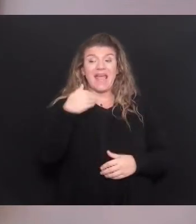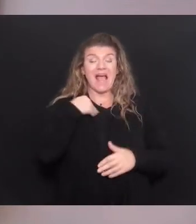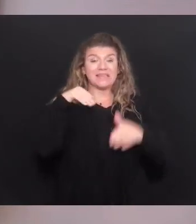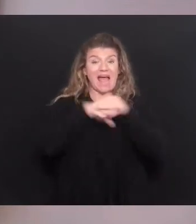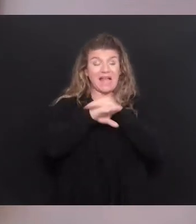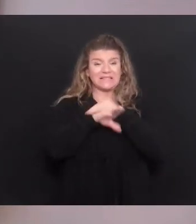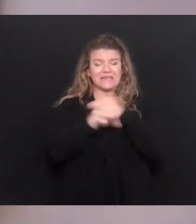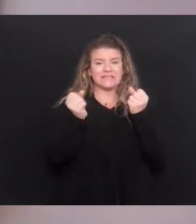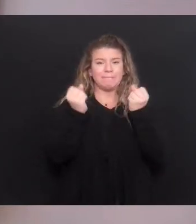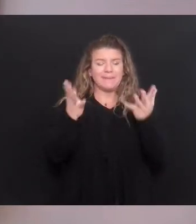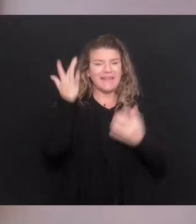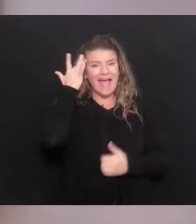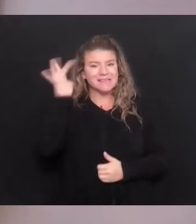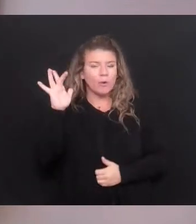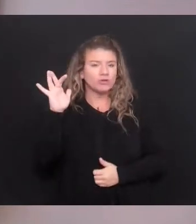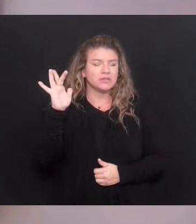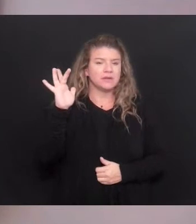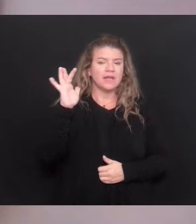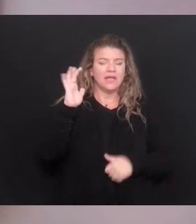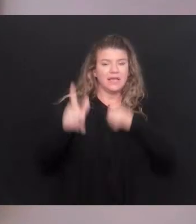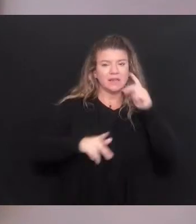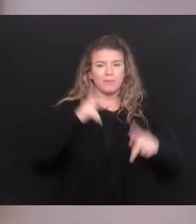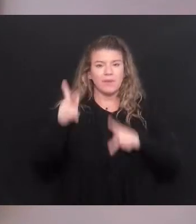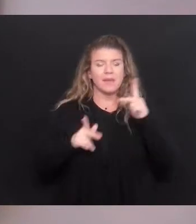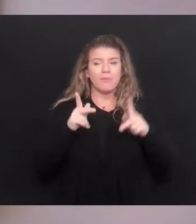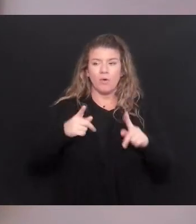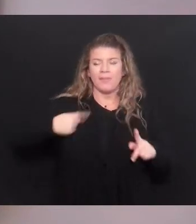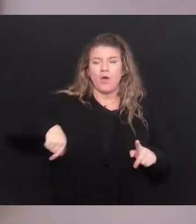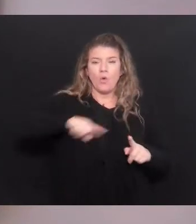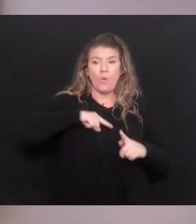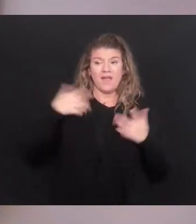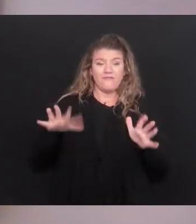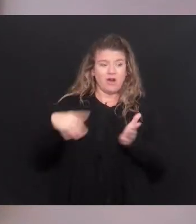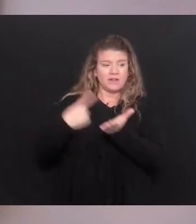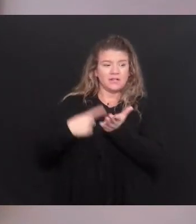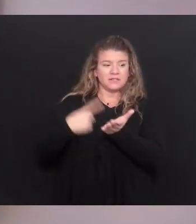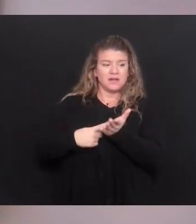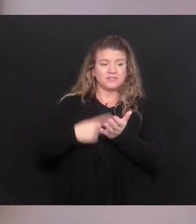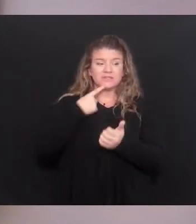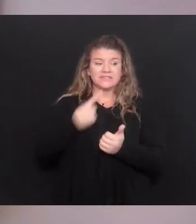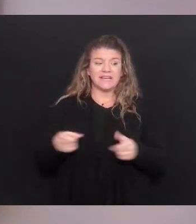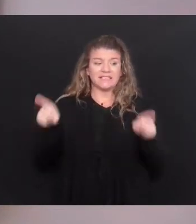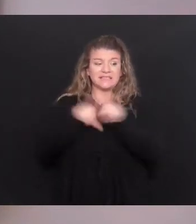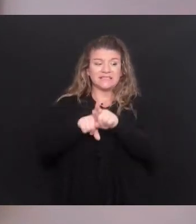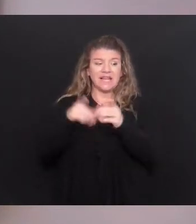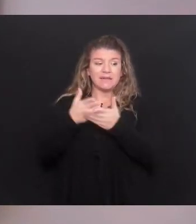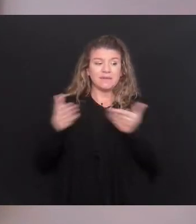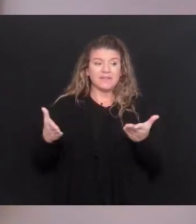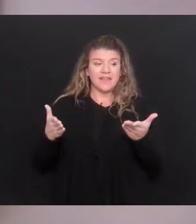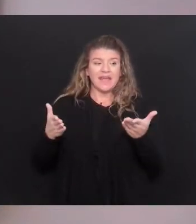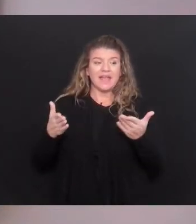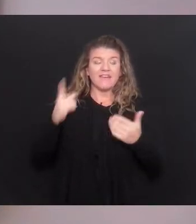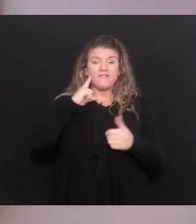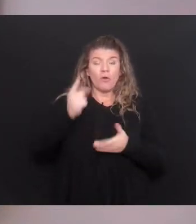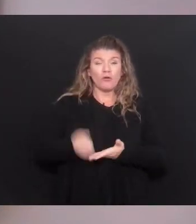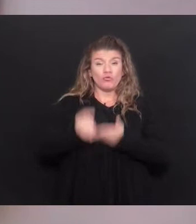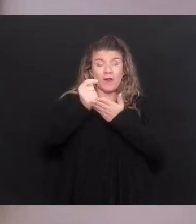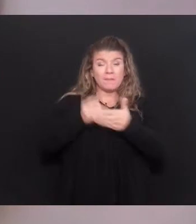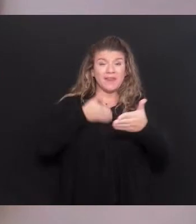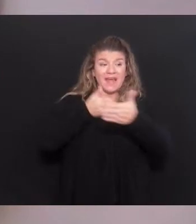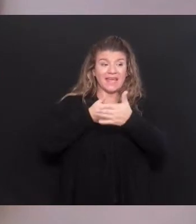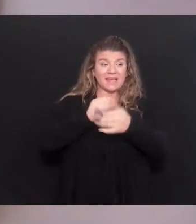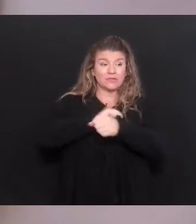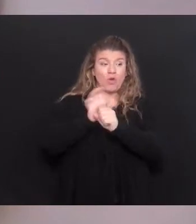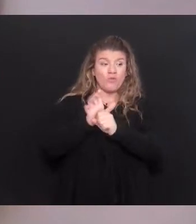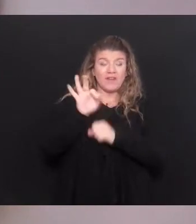to many experts, and the people that we've all talked to really say the same thing, that the cornerstone for our treatment against